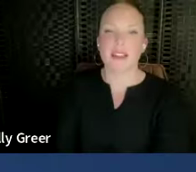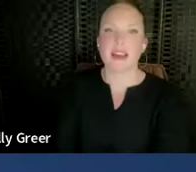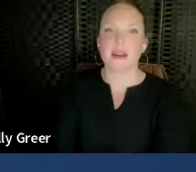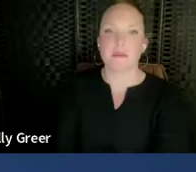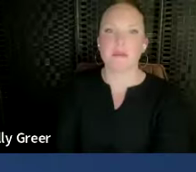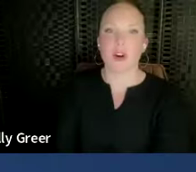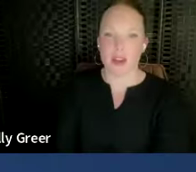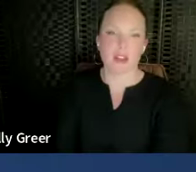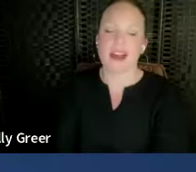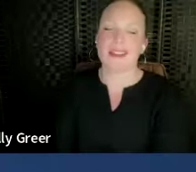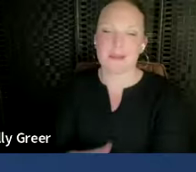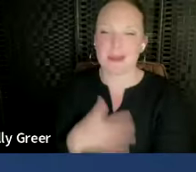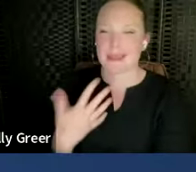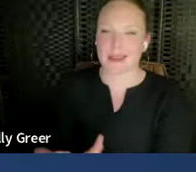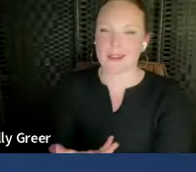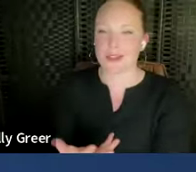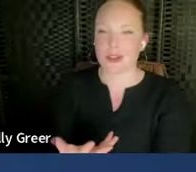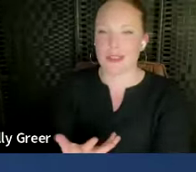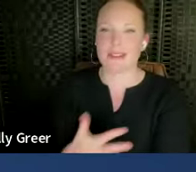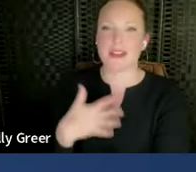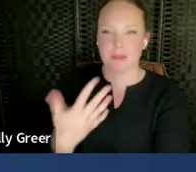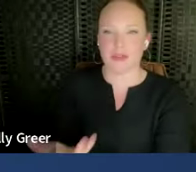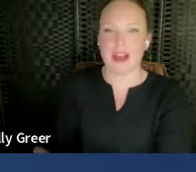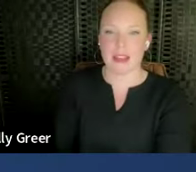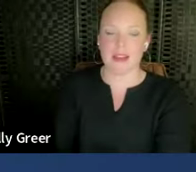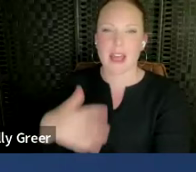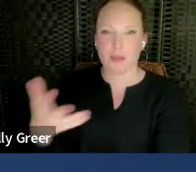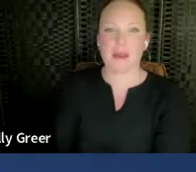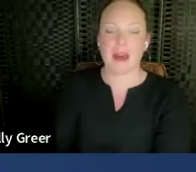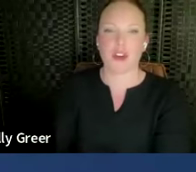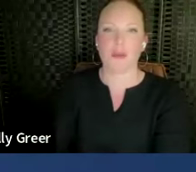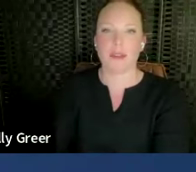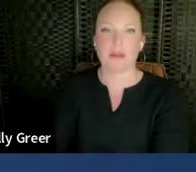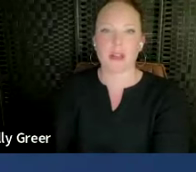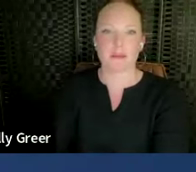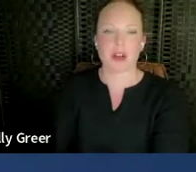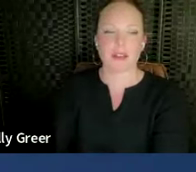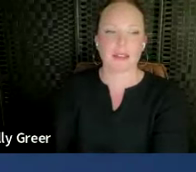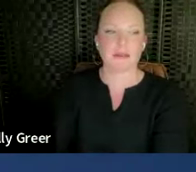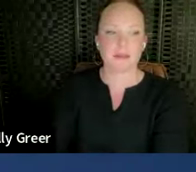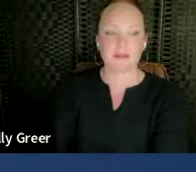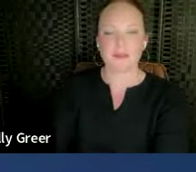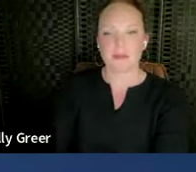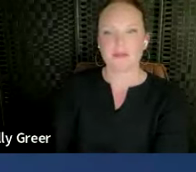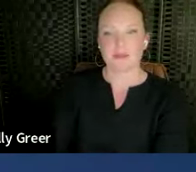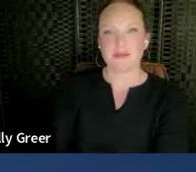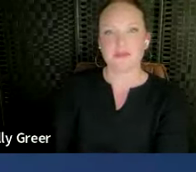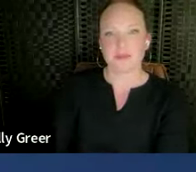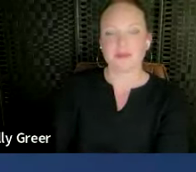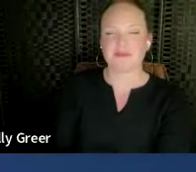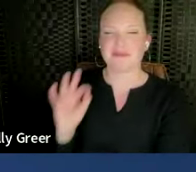We'll advise them and kind of like be as like a consultant in providing, like helping them how to go about that process.